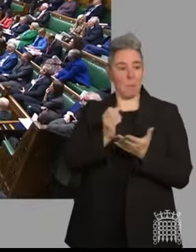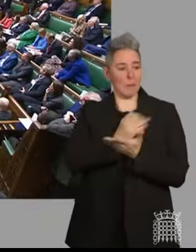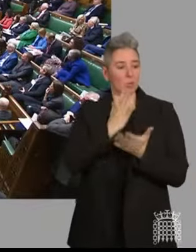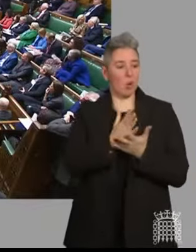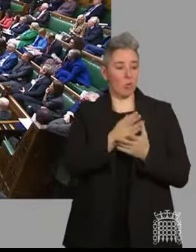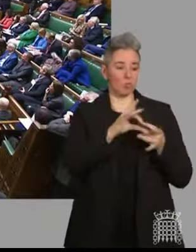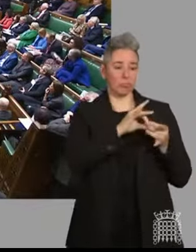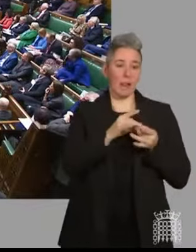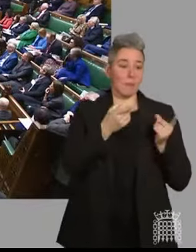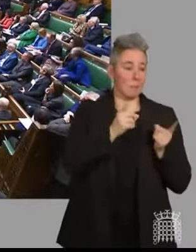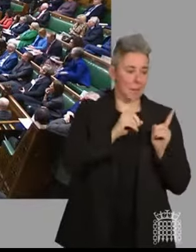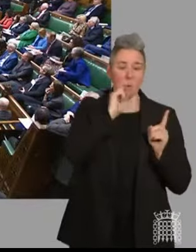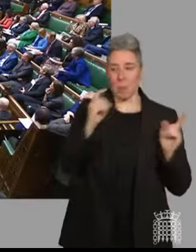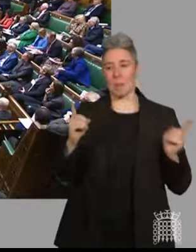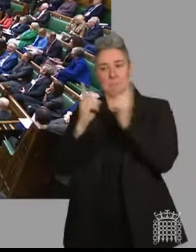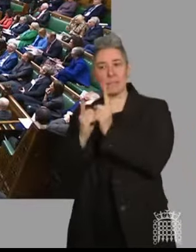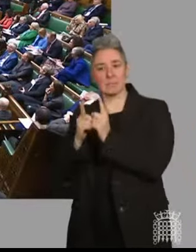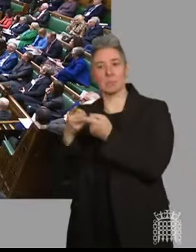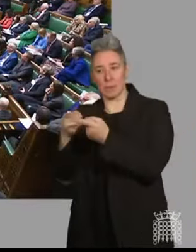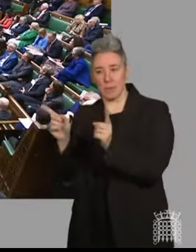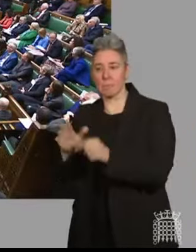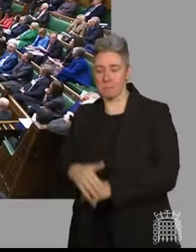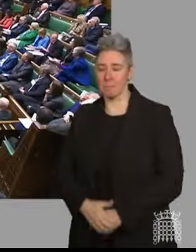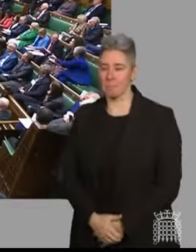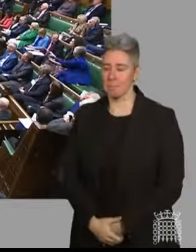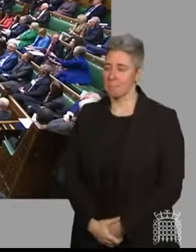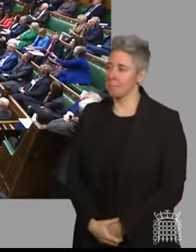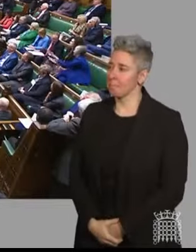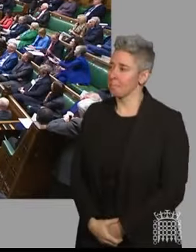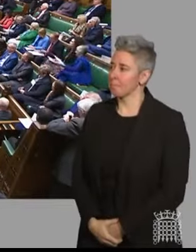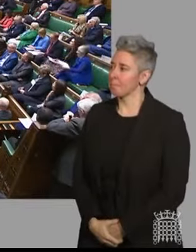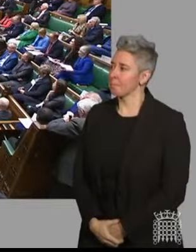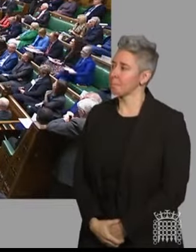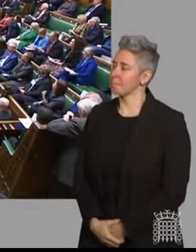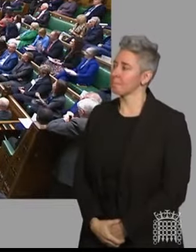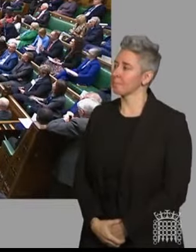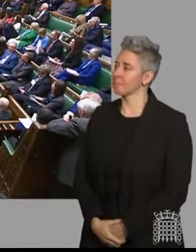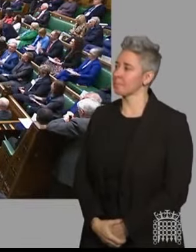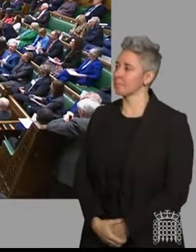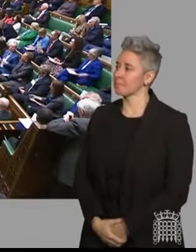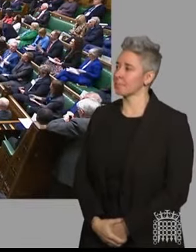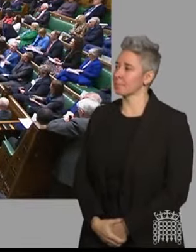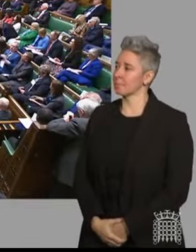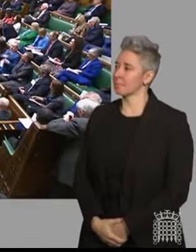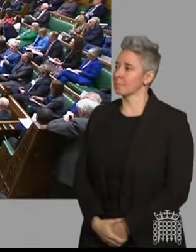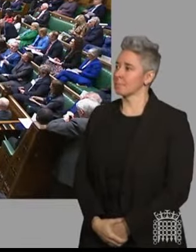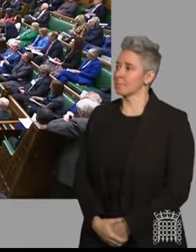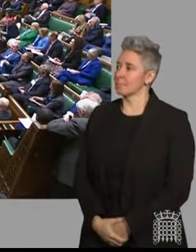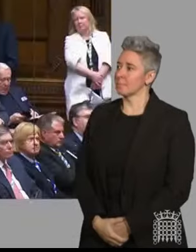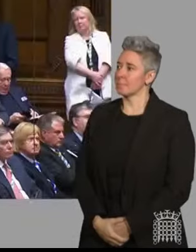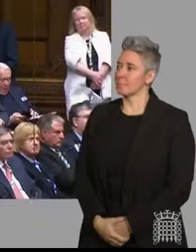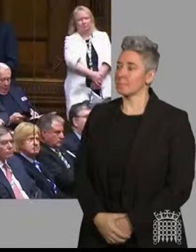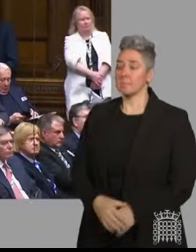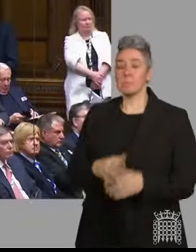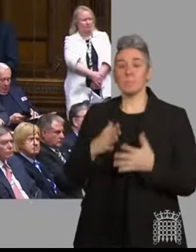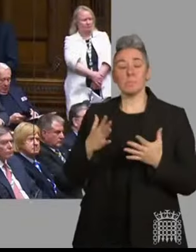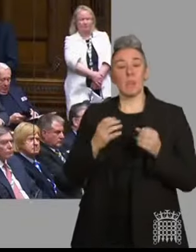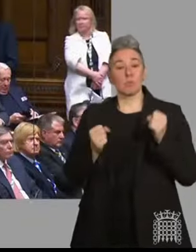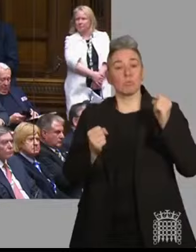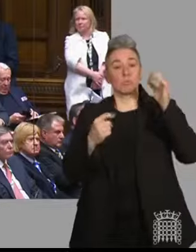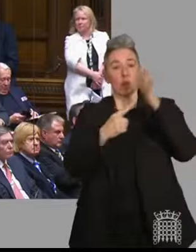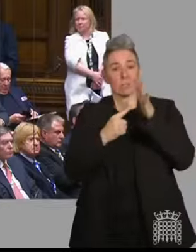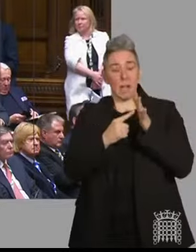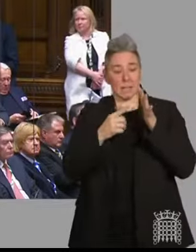Mr. Speaker, prioritising connecting towns in the north of England is a big part of Network North. So you'll be pleased I've got a